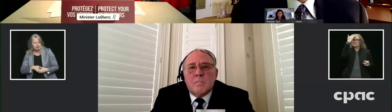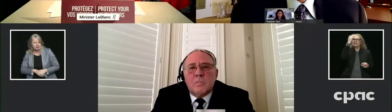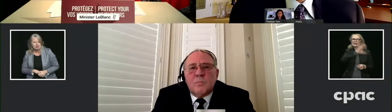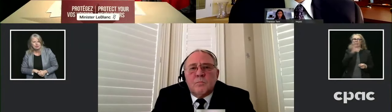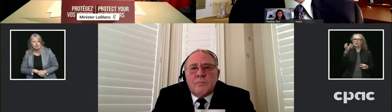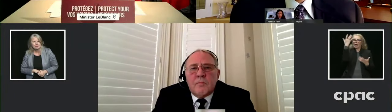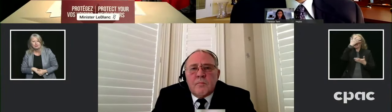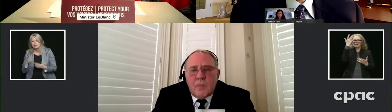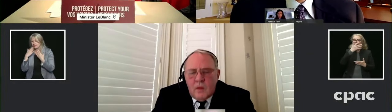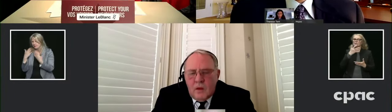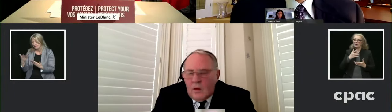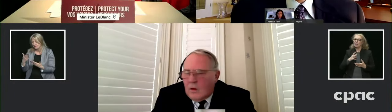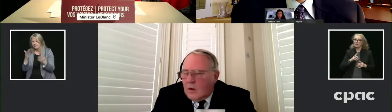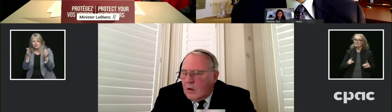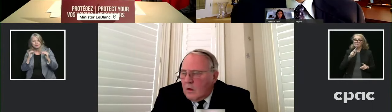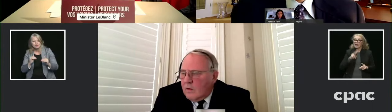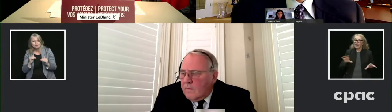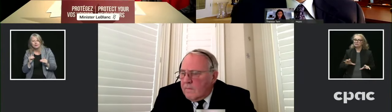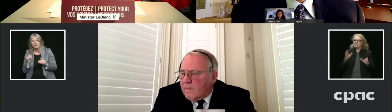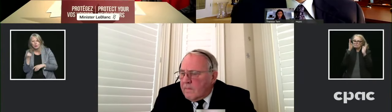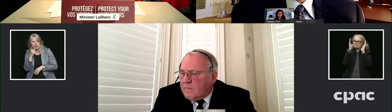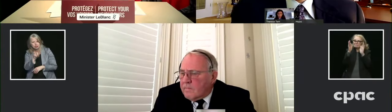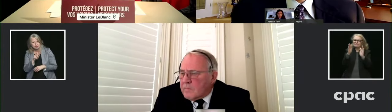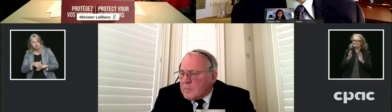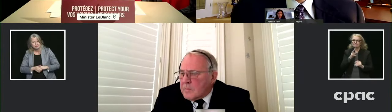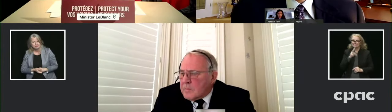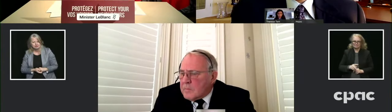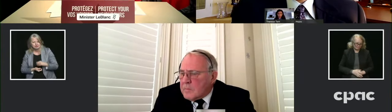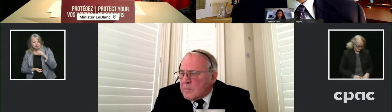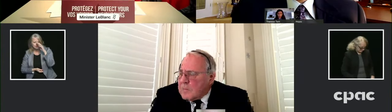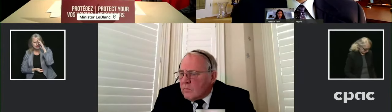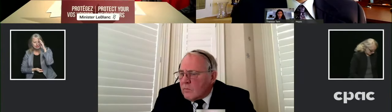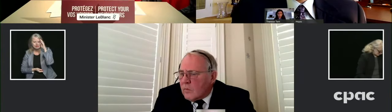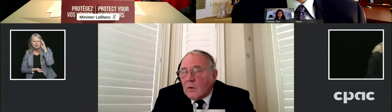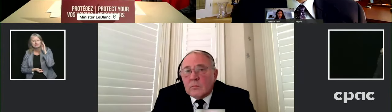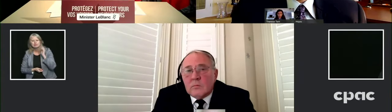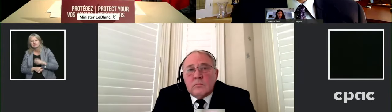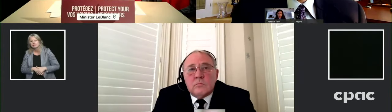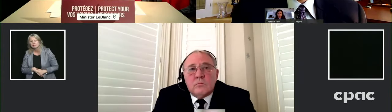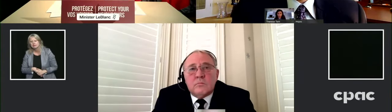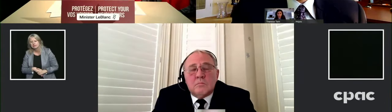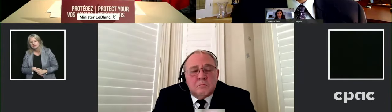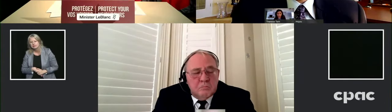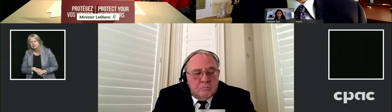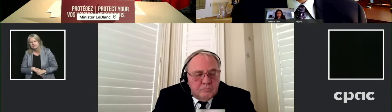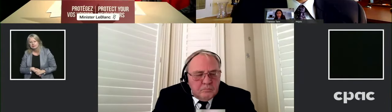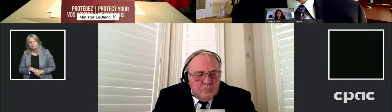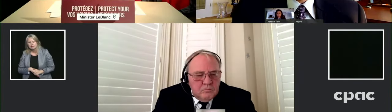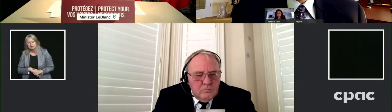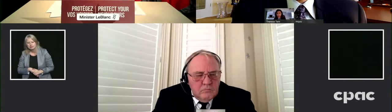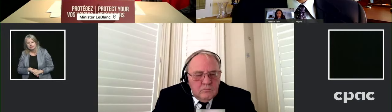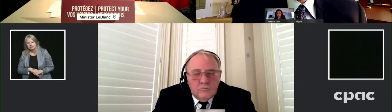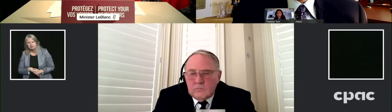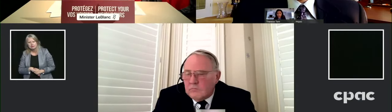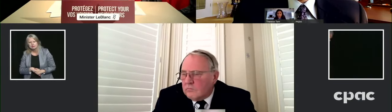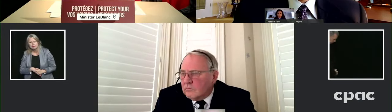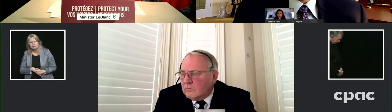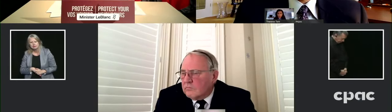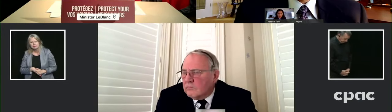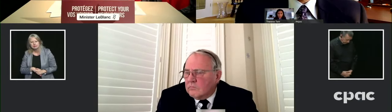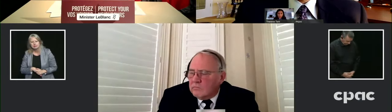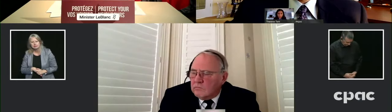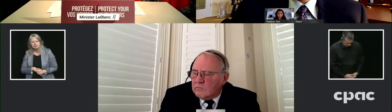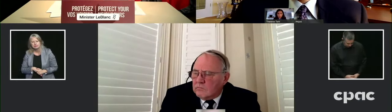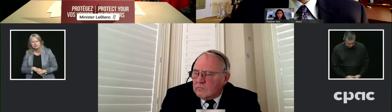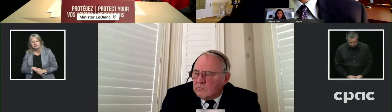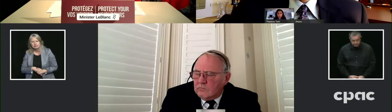Merci. Thank you. Prochaine question. Next question. The next question, la prochaine question, est de Lina Dib de la Presse canadienne. Please go ahead. La parole